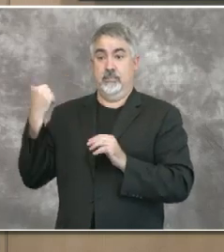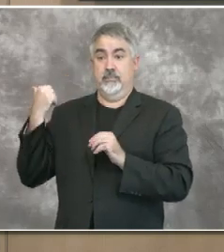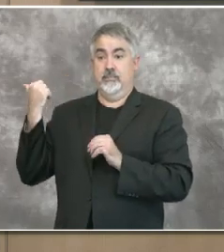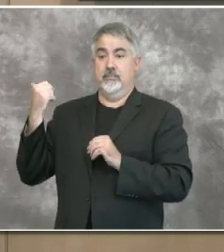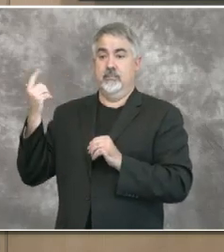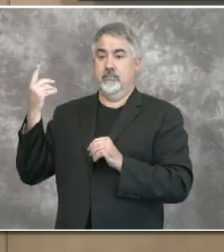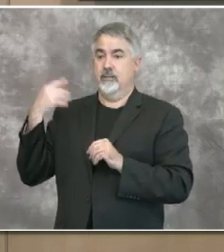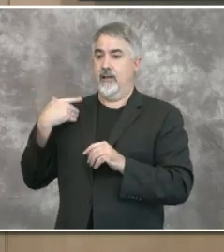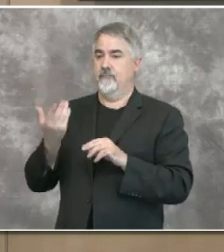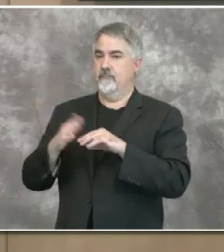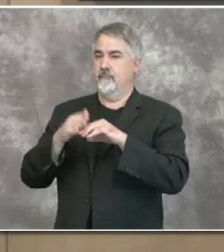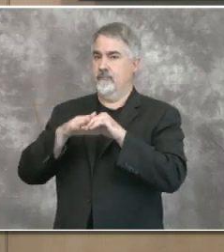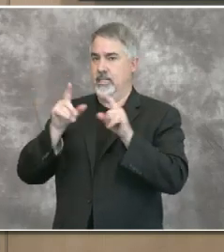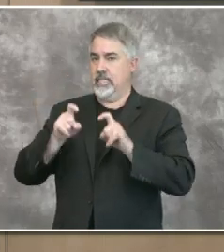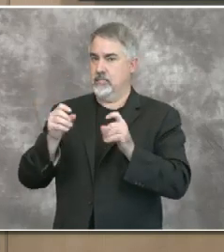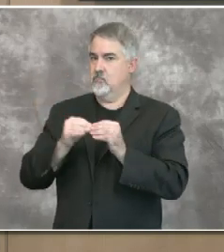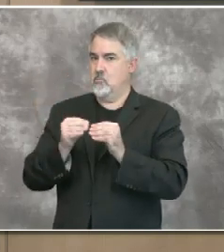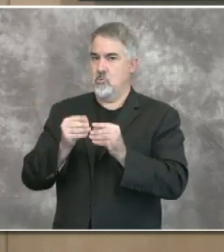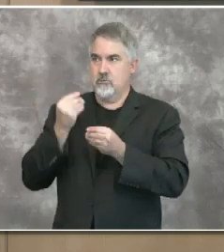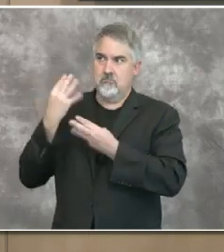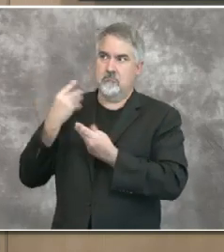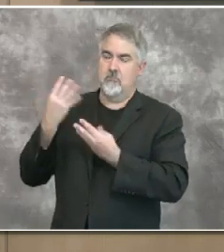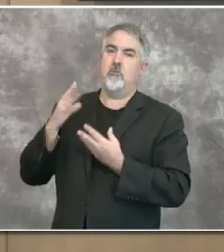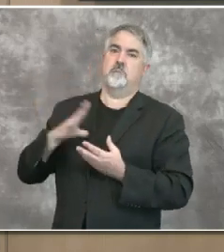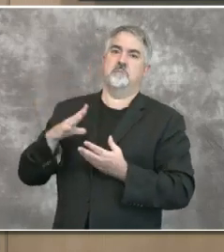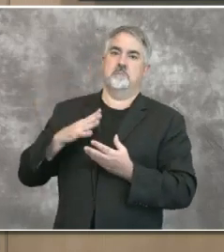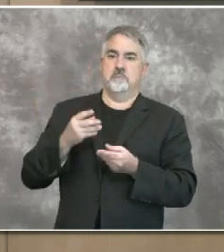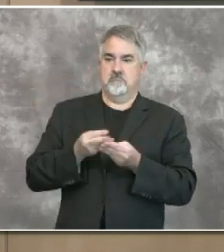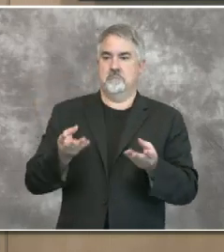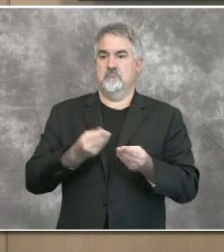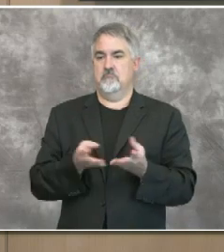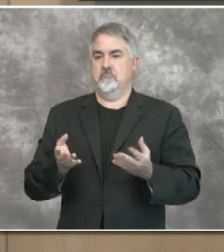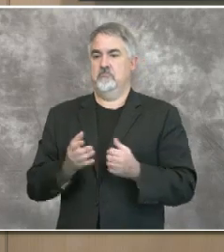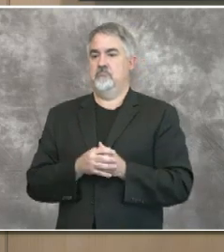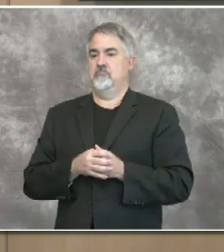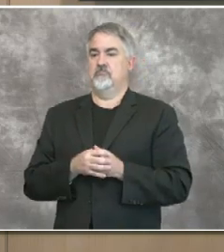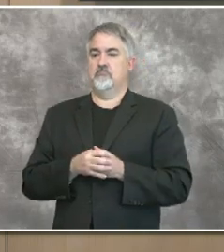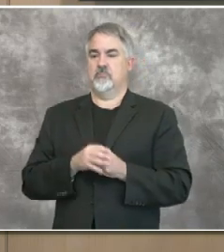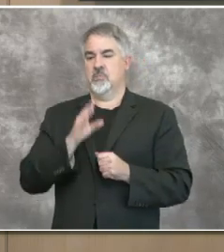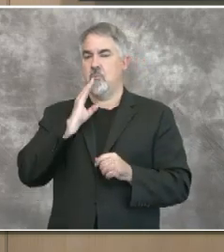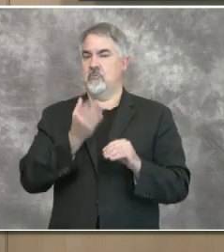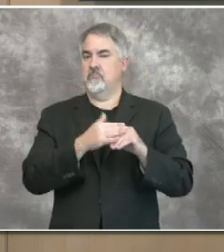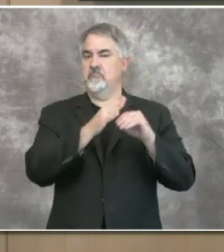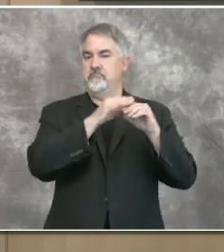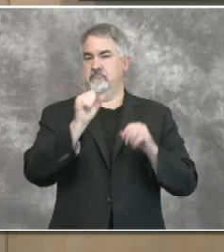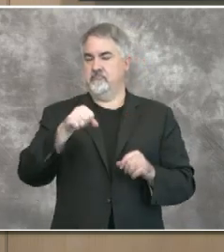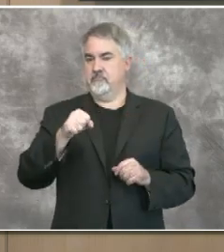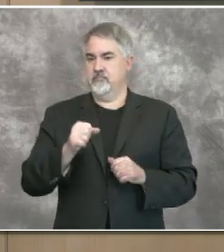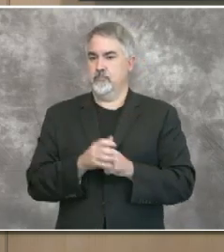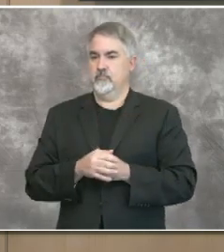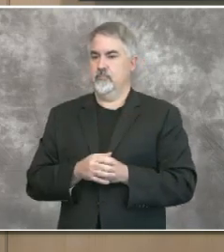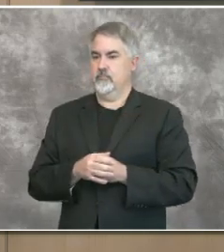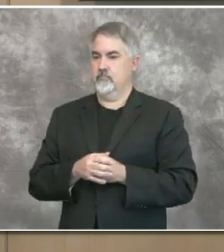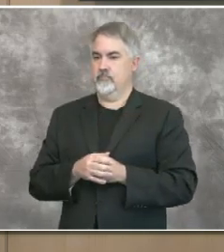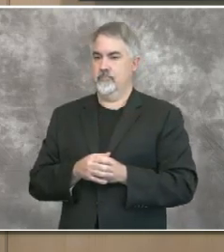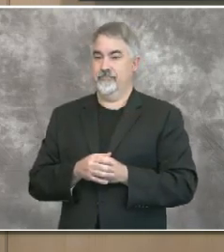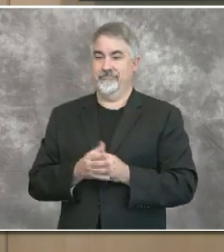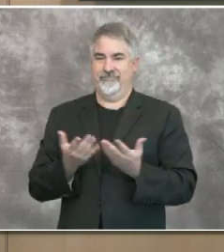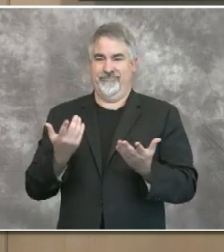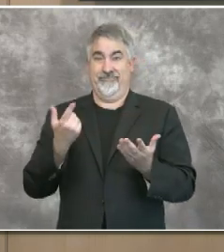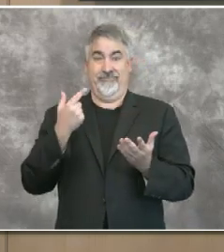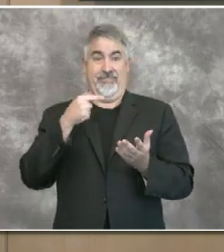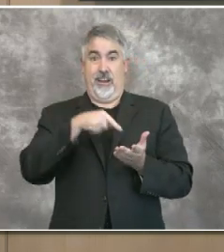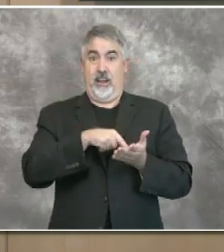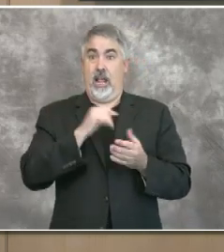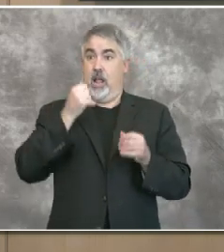do expect those numbers to go up. But it is really based on just what's coming in. And I will tell you that